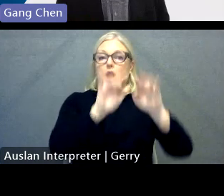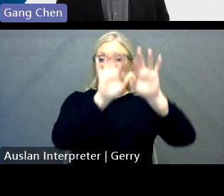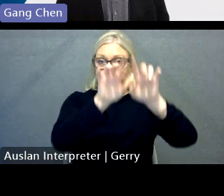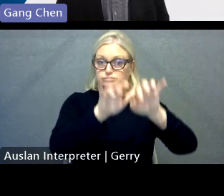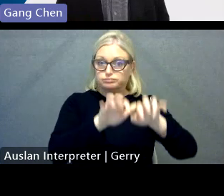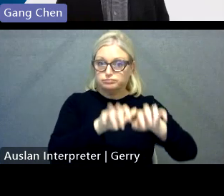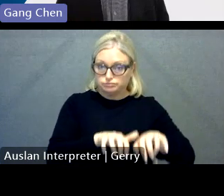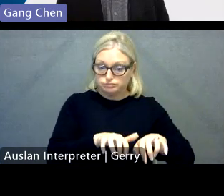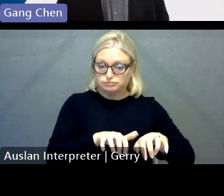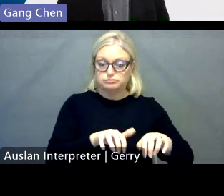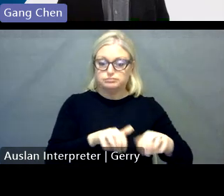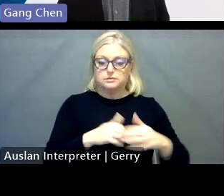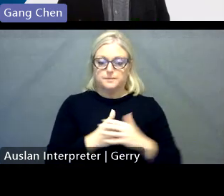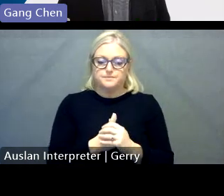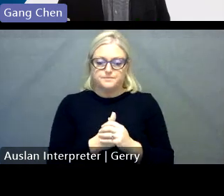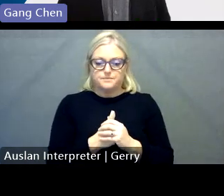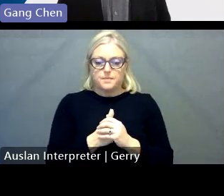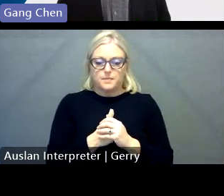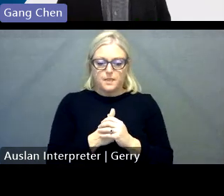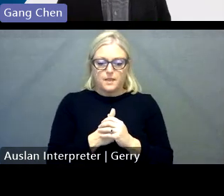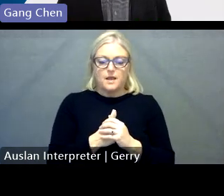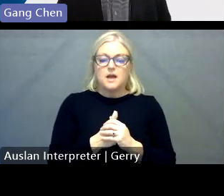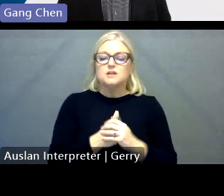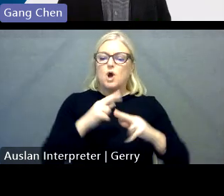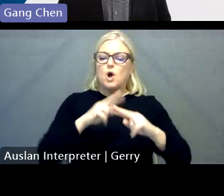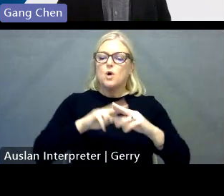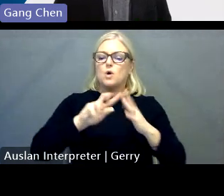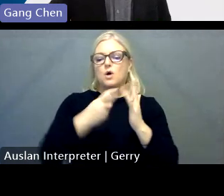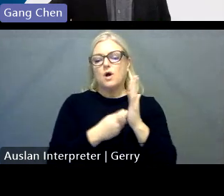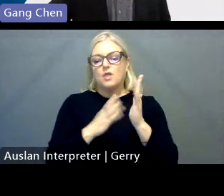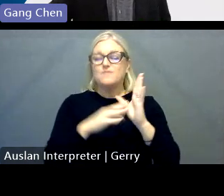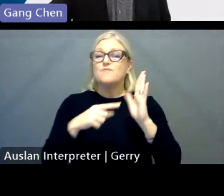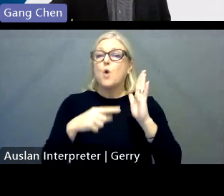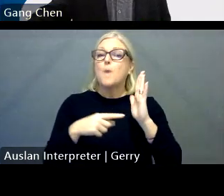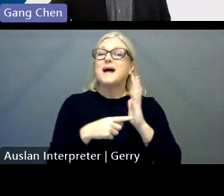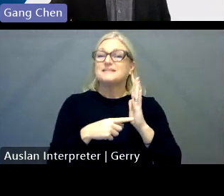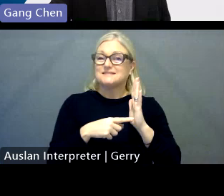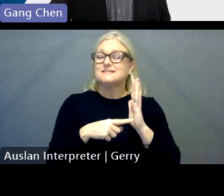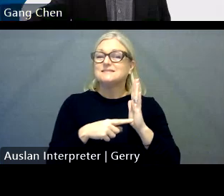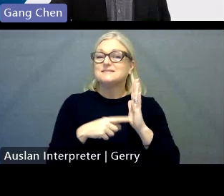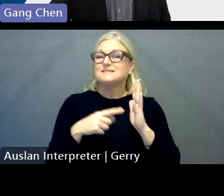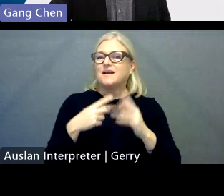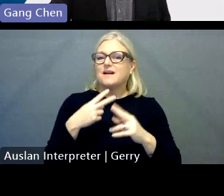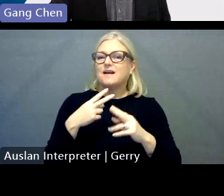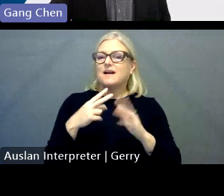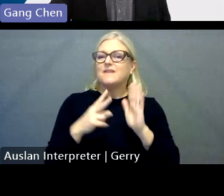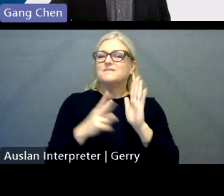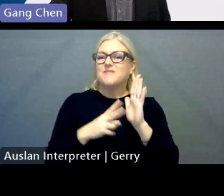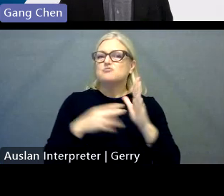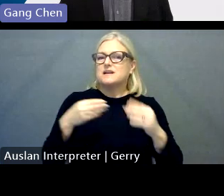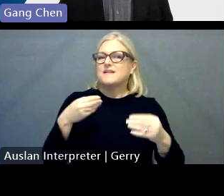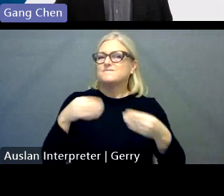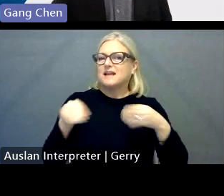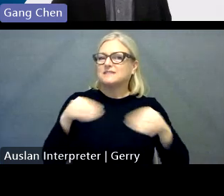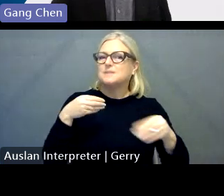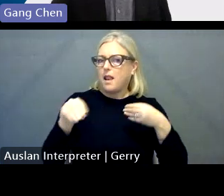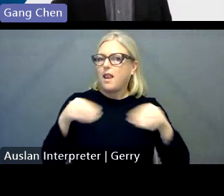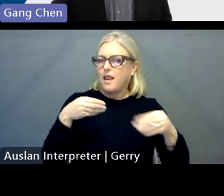platforms such as Qualtrics. So the formatting will be flexible. With easy English